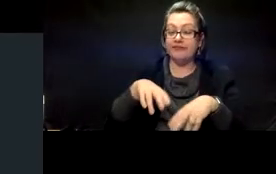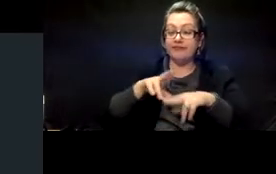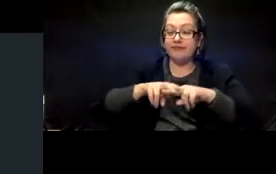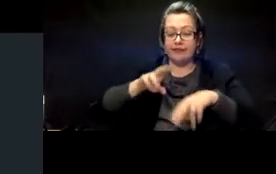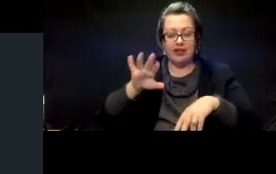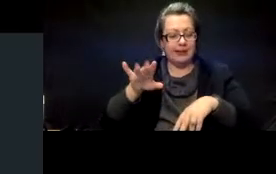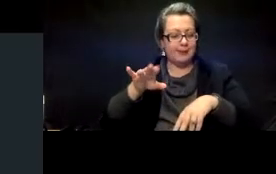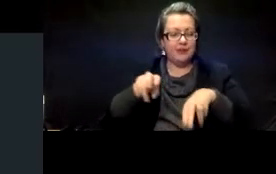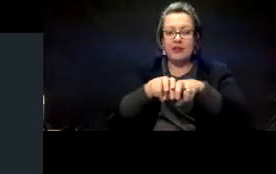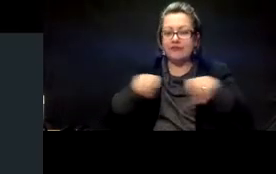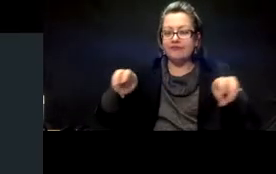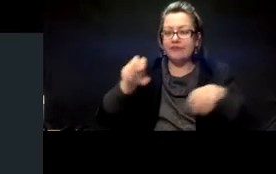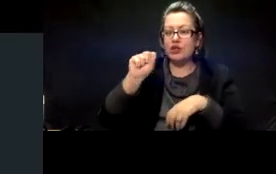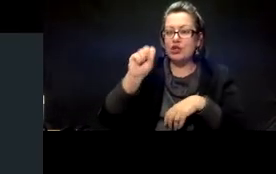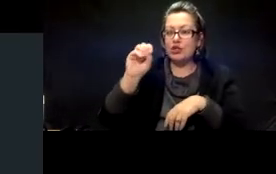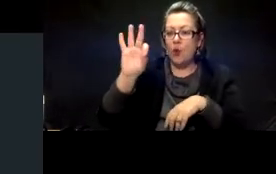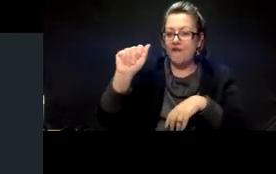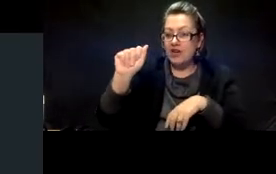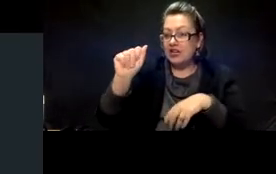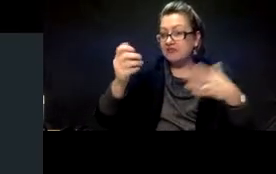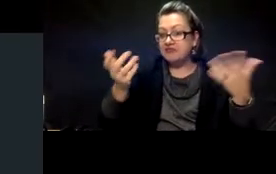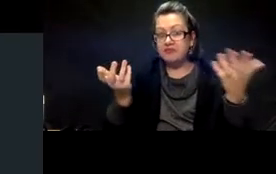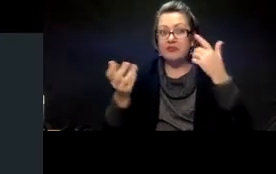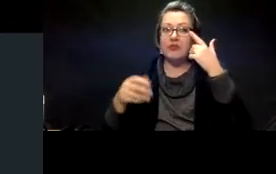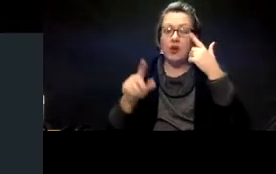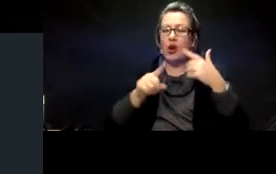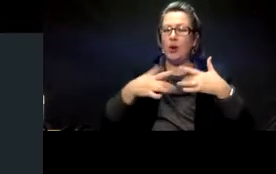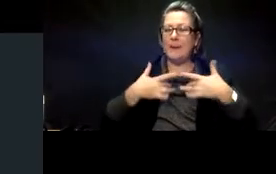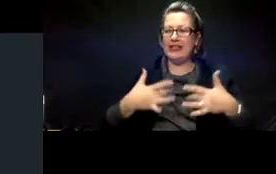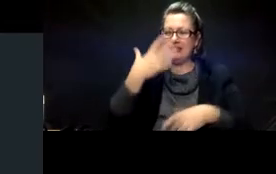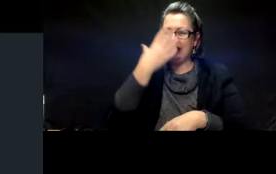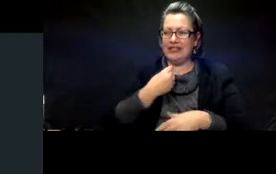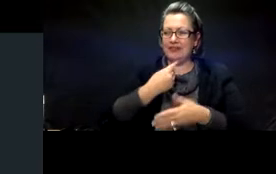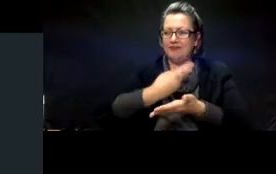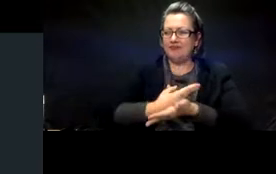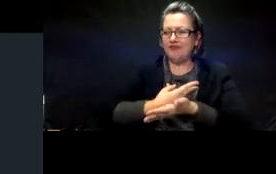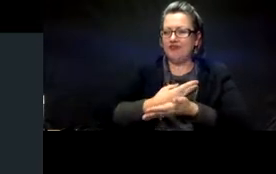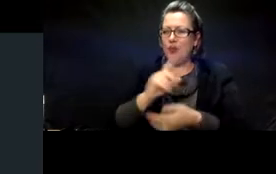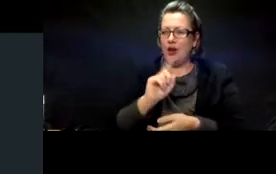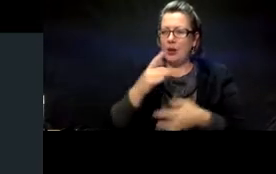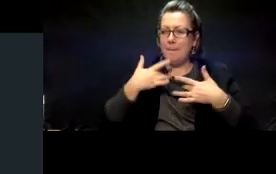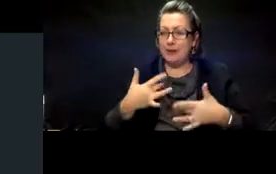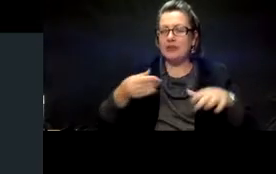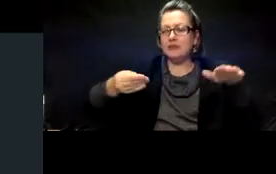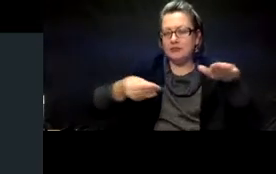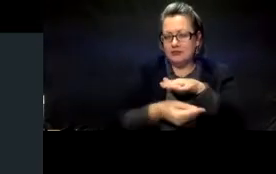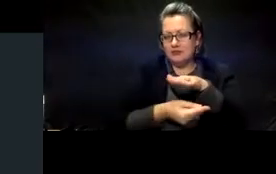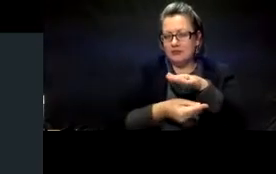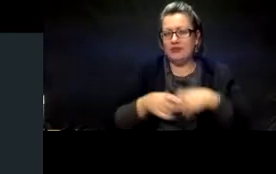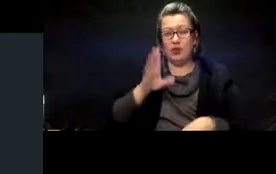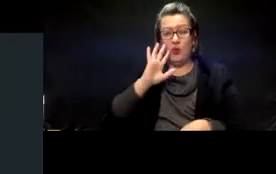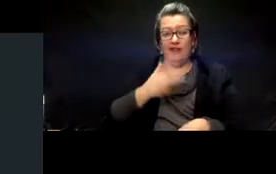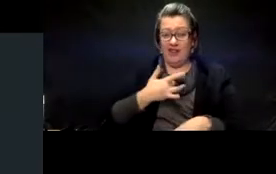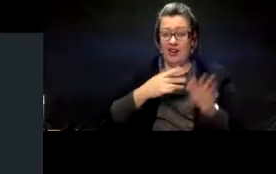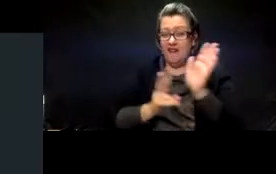vibra underneath your pillow or your couch, your sofa, where you tend to lie down